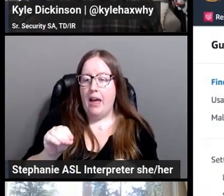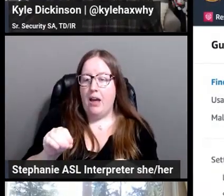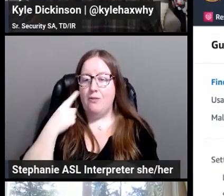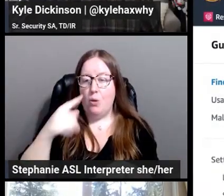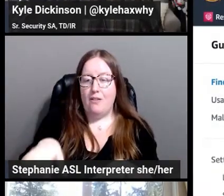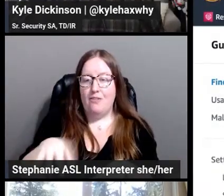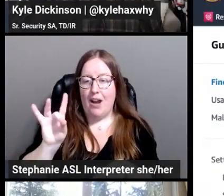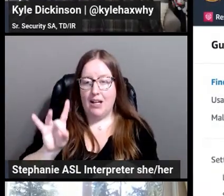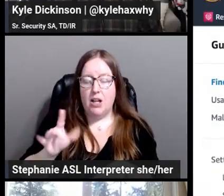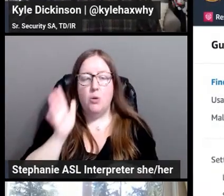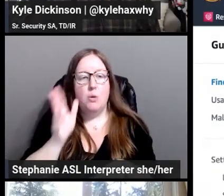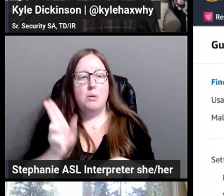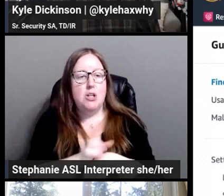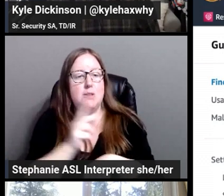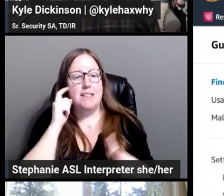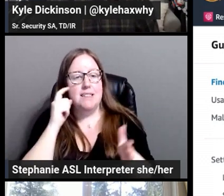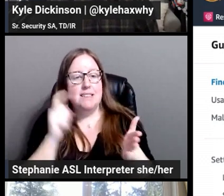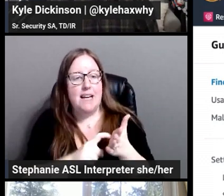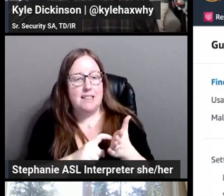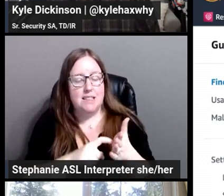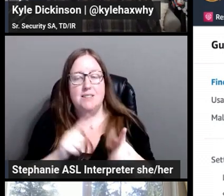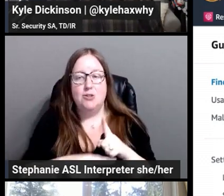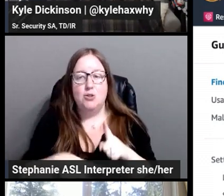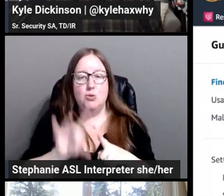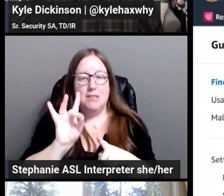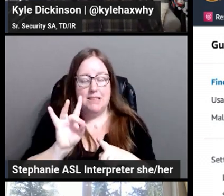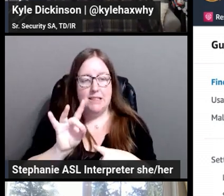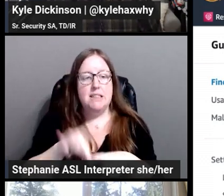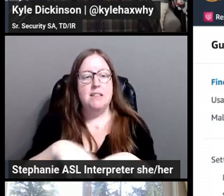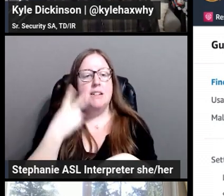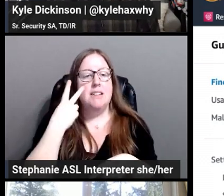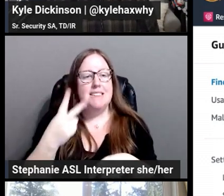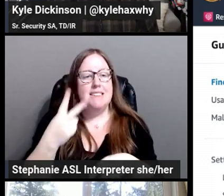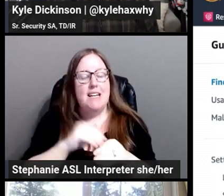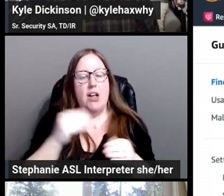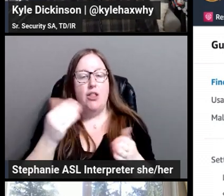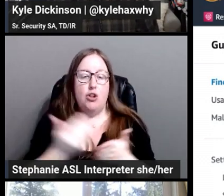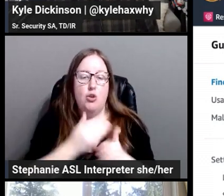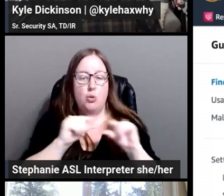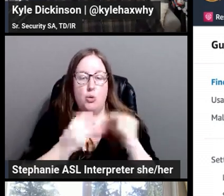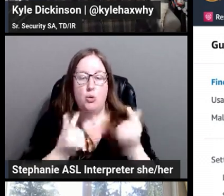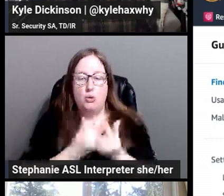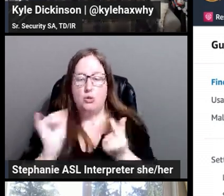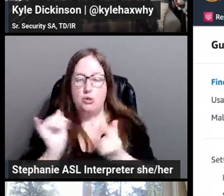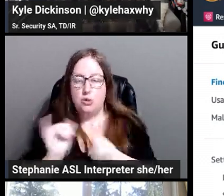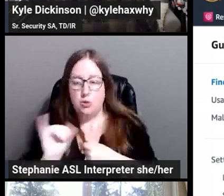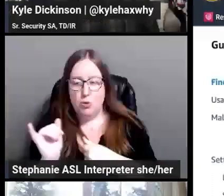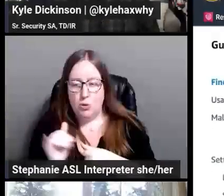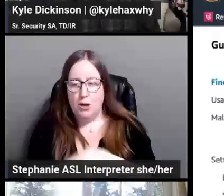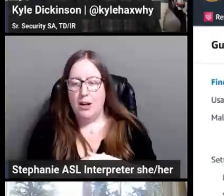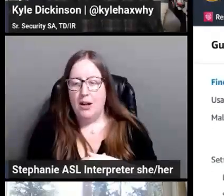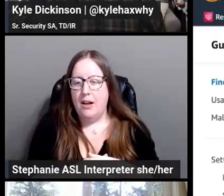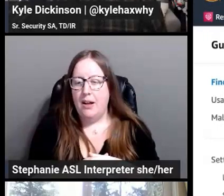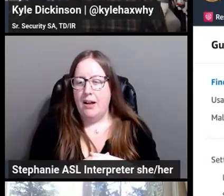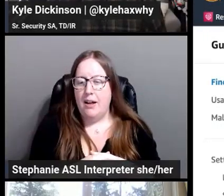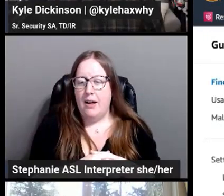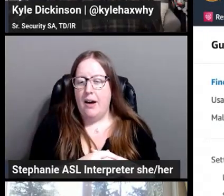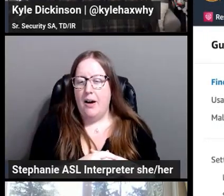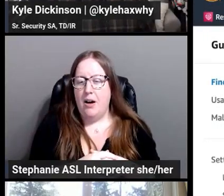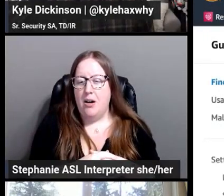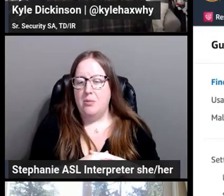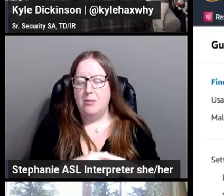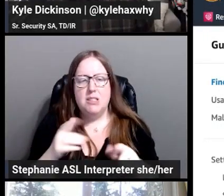Detective in just a moment to look over findings and the new feature of finding groups too. And sorry to cut it short,